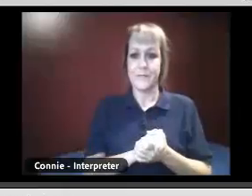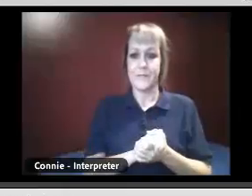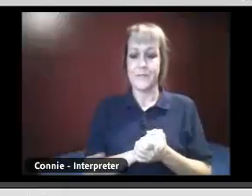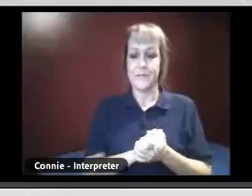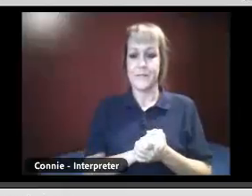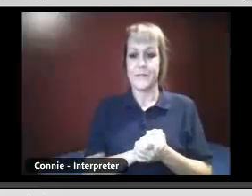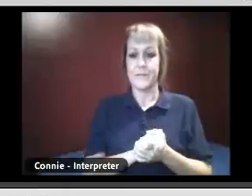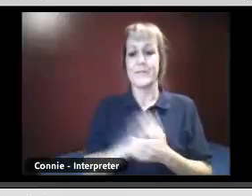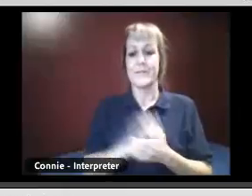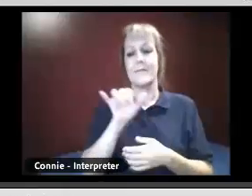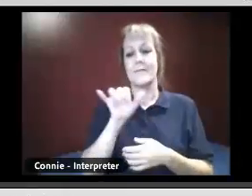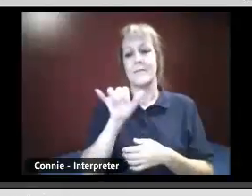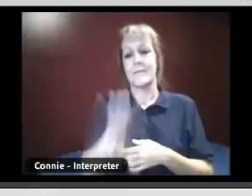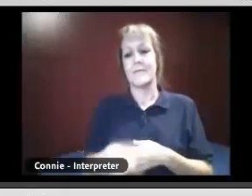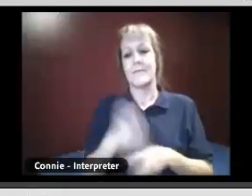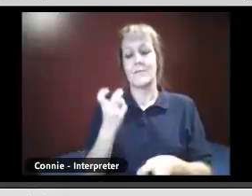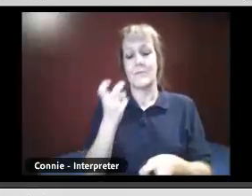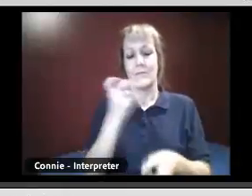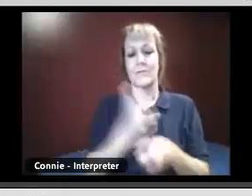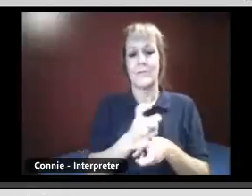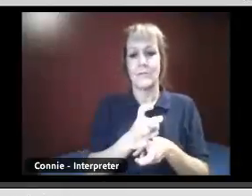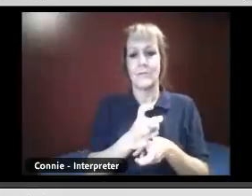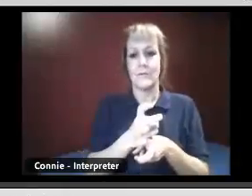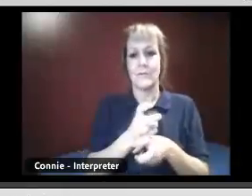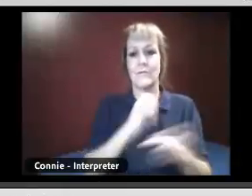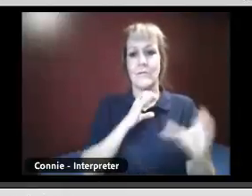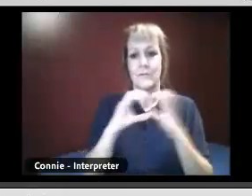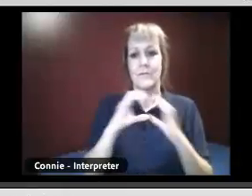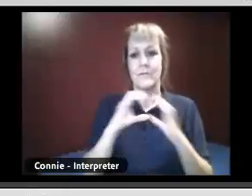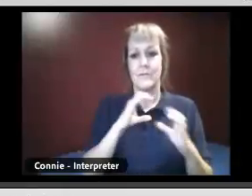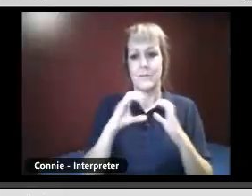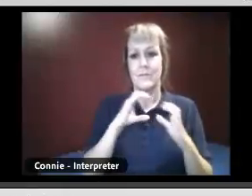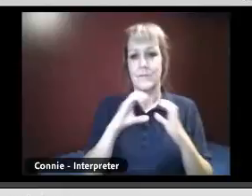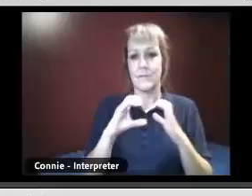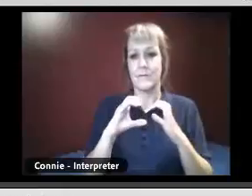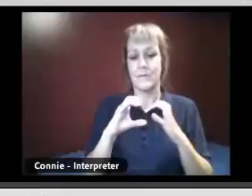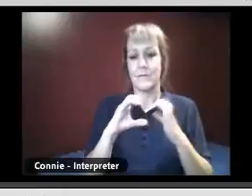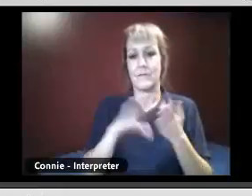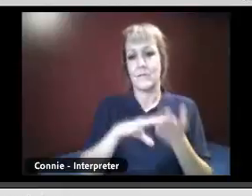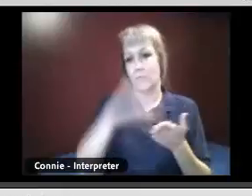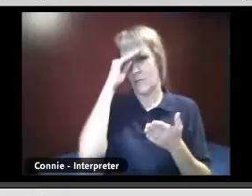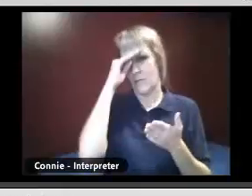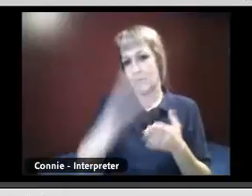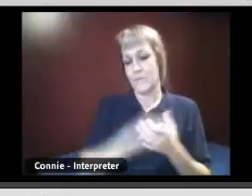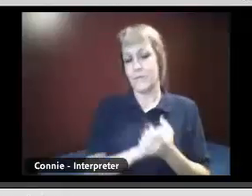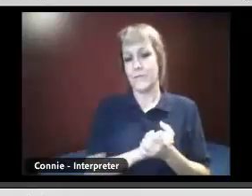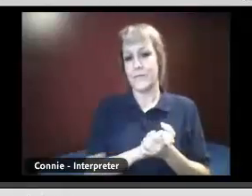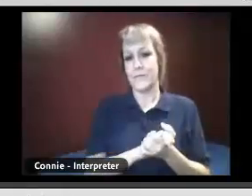is probably one of the hardest elements of communication for us to learn as individuals